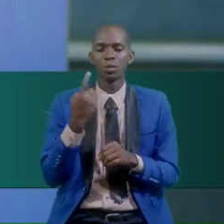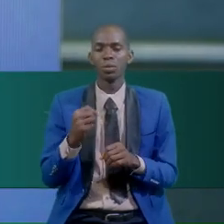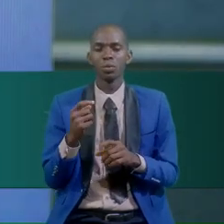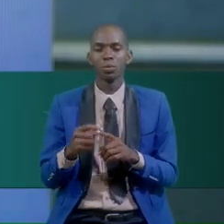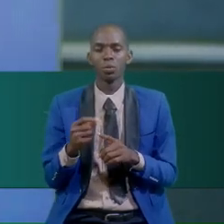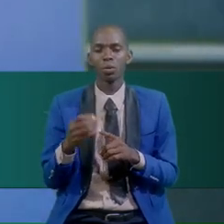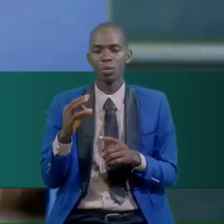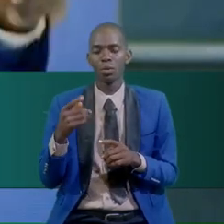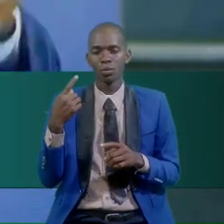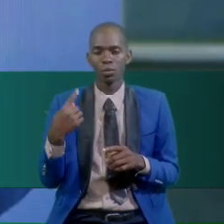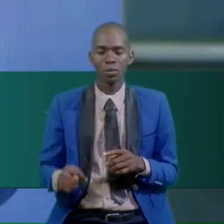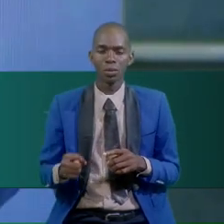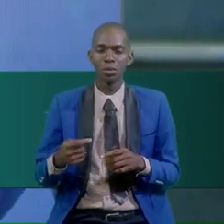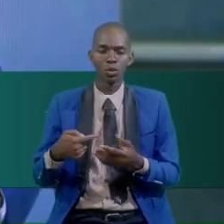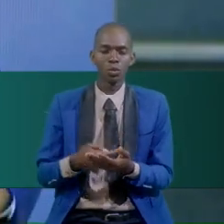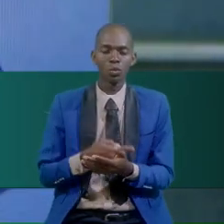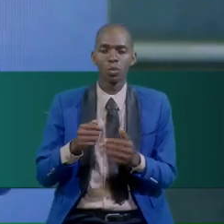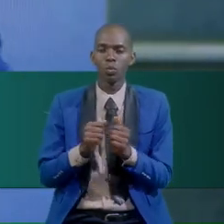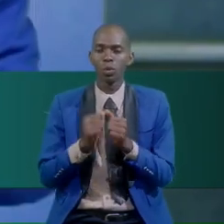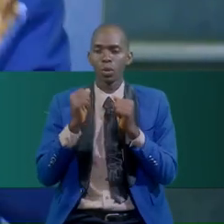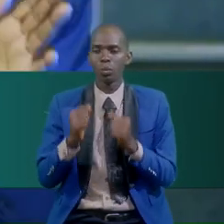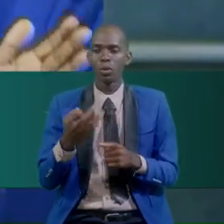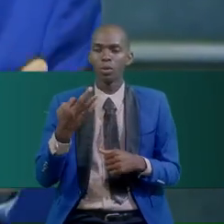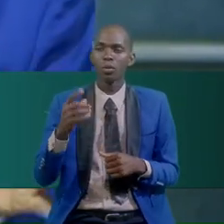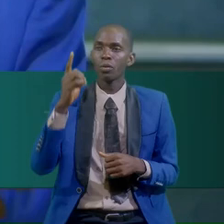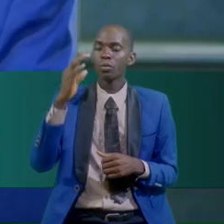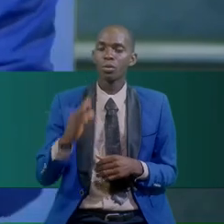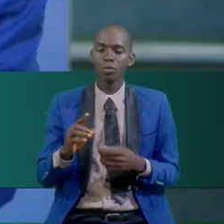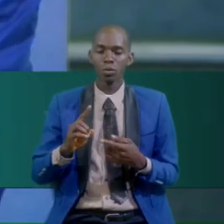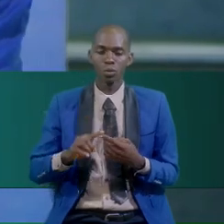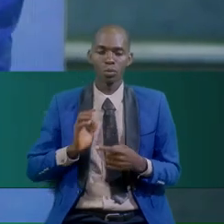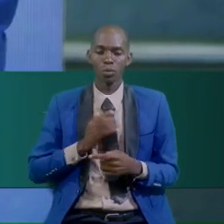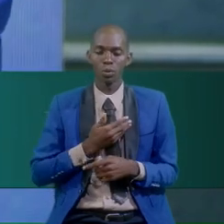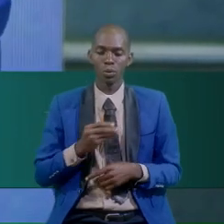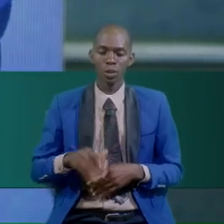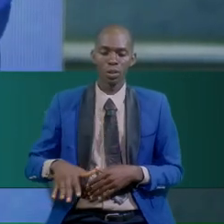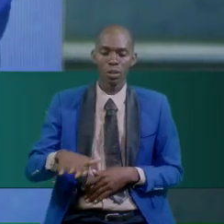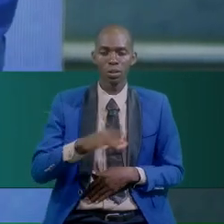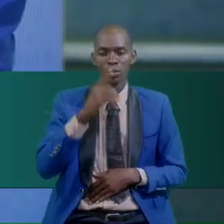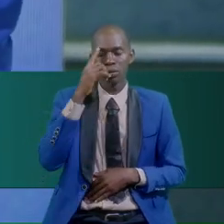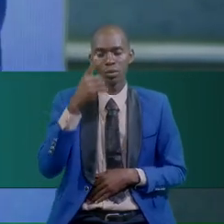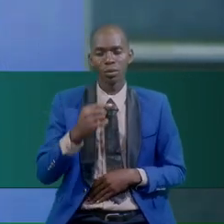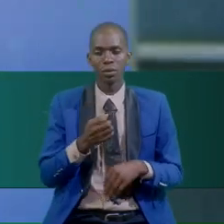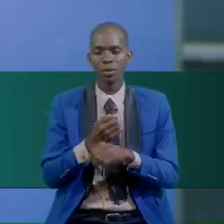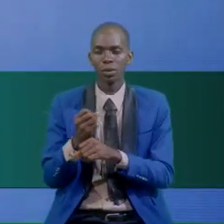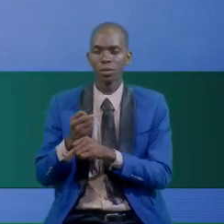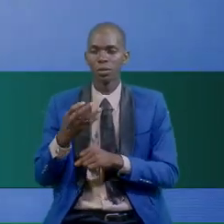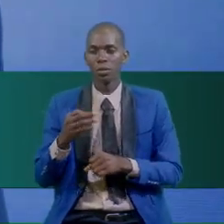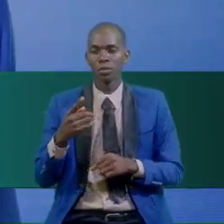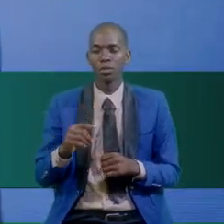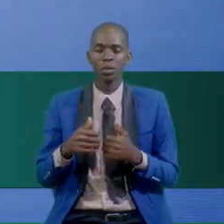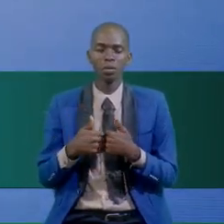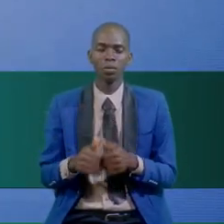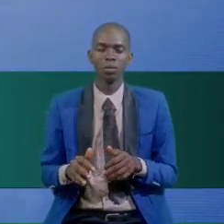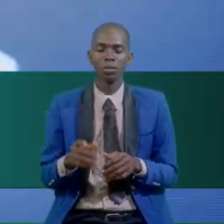the power of God to our land for the conversion of the lost. The rain